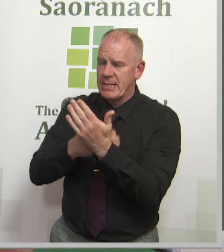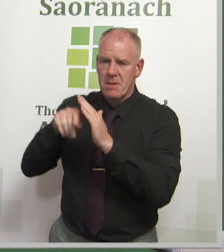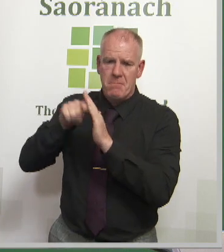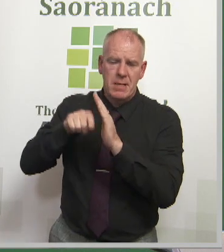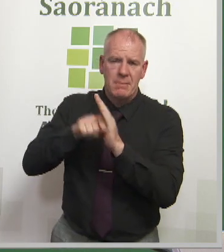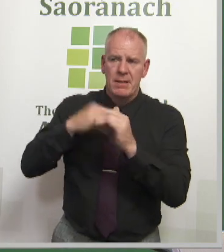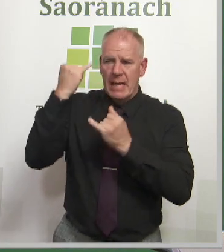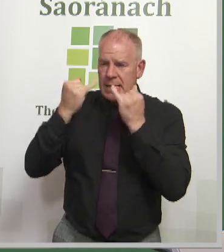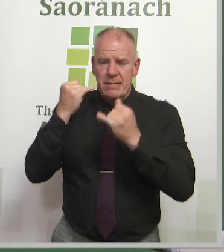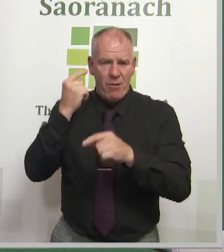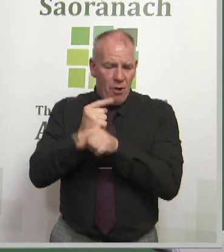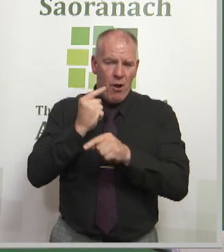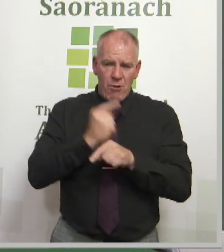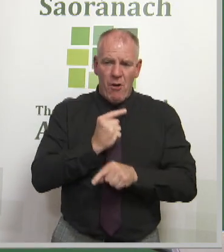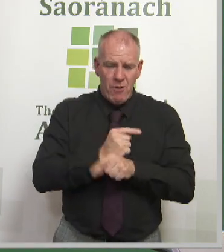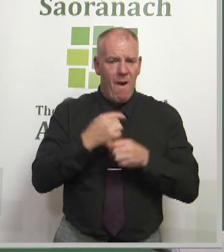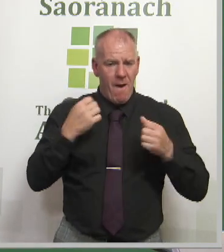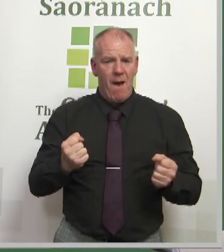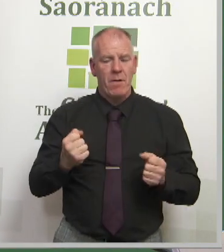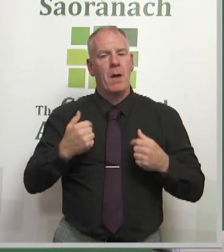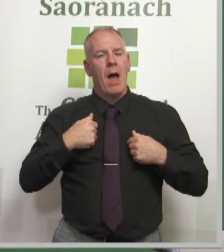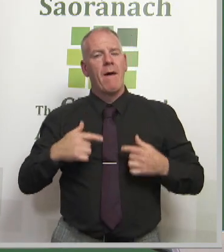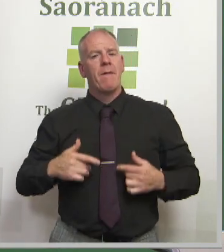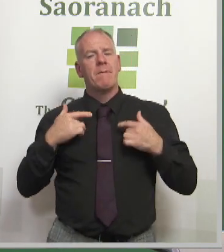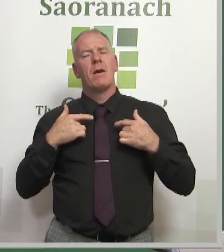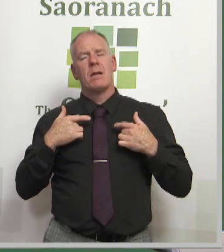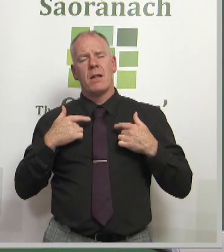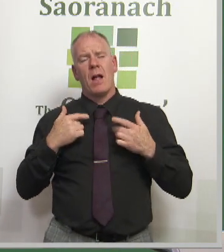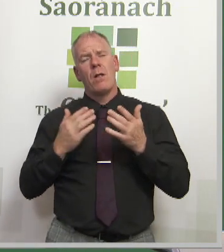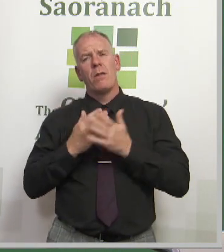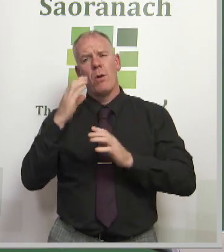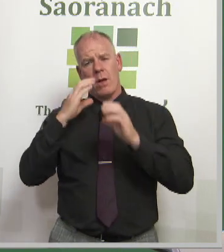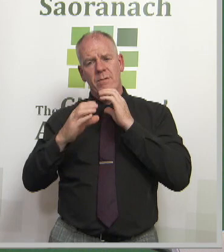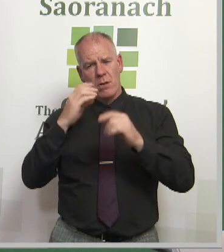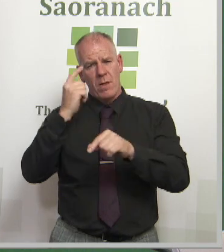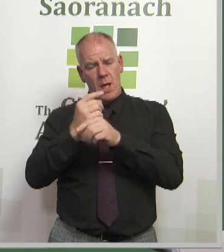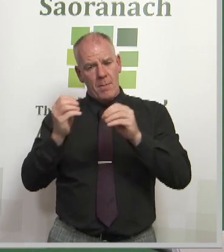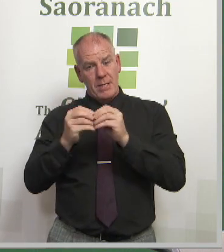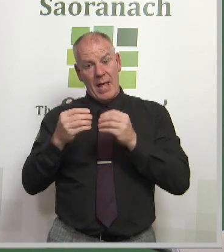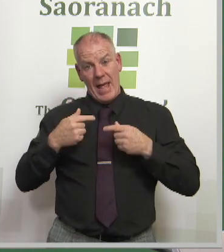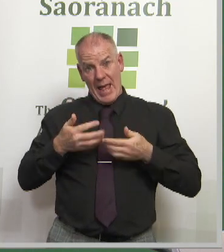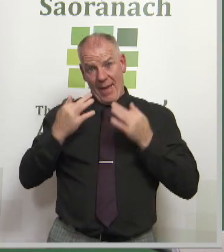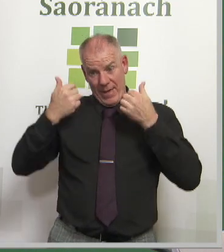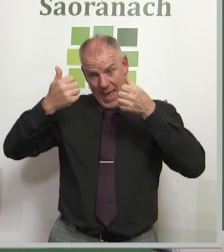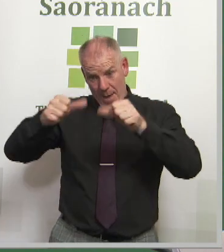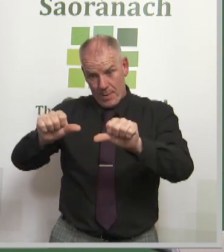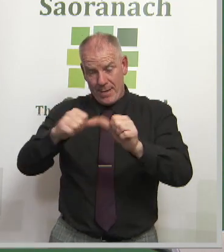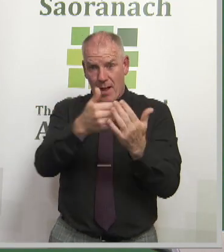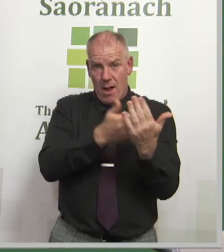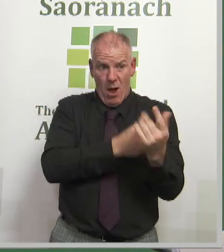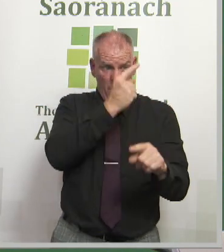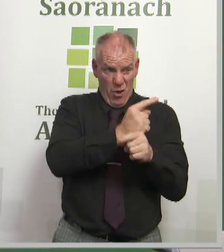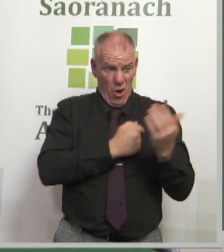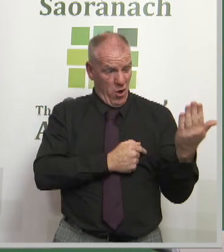initiatives. I would argue, and I think it's come up in the conversation, that if we implemented the legislation that's on the